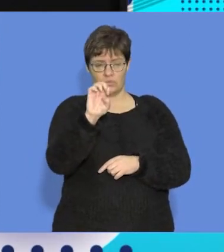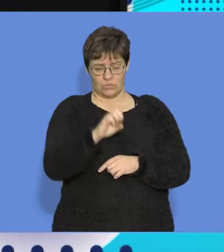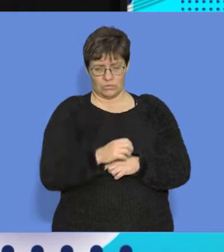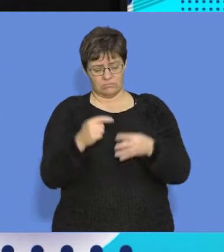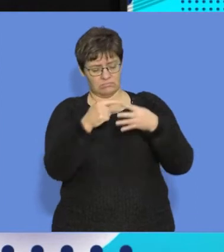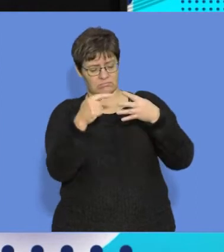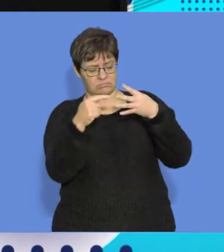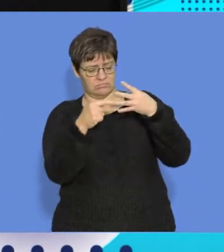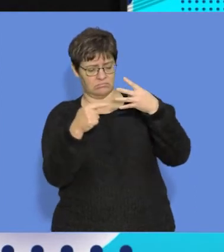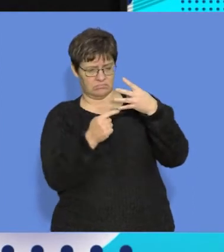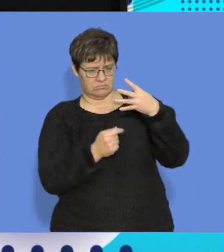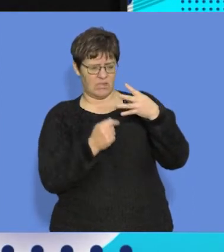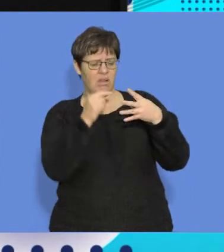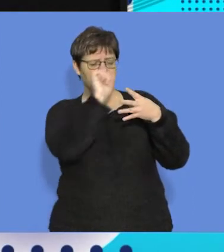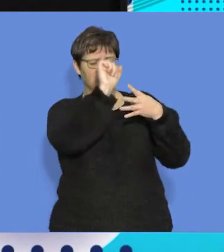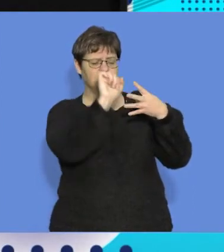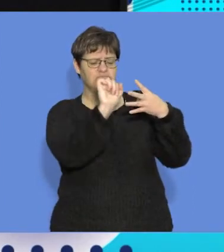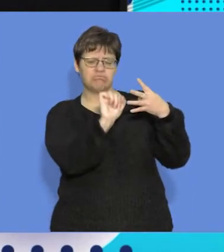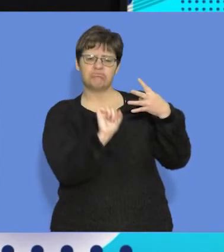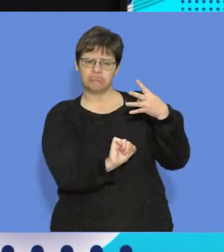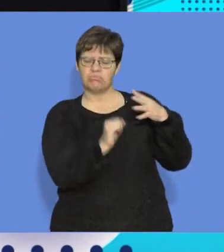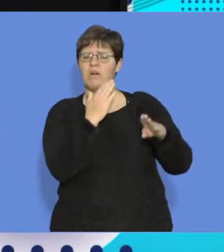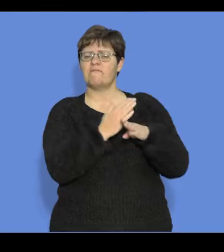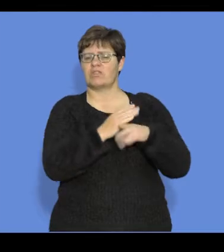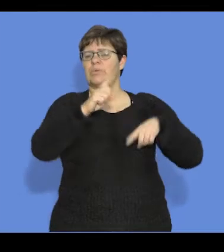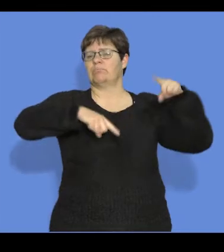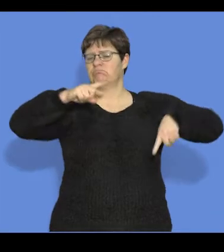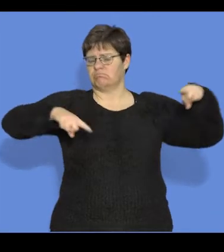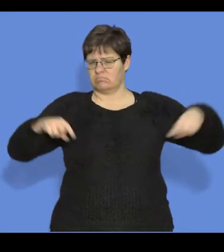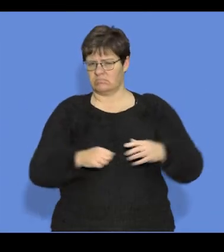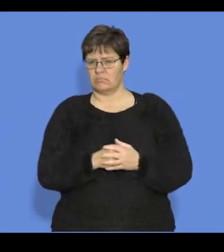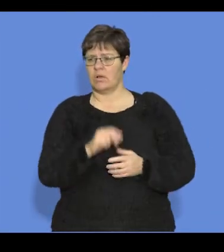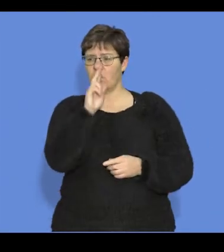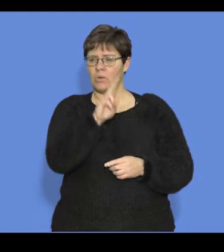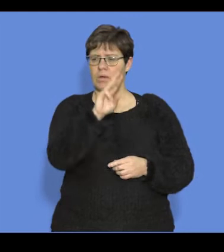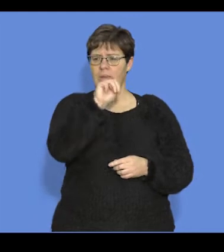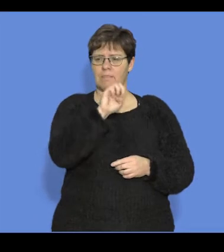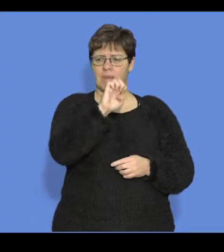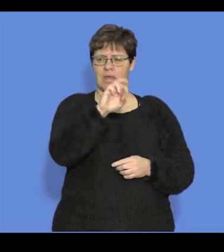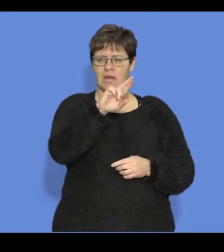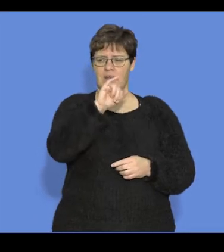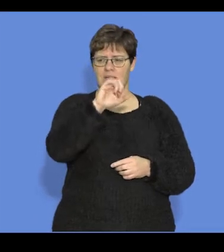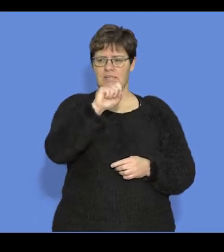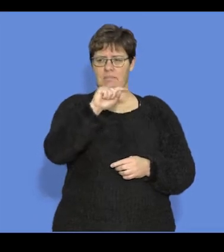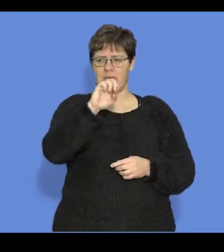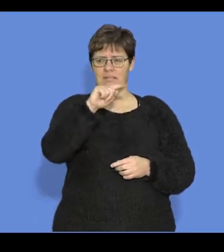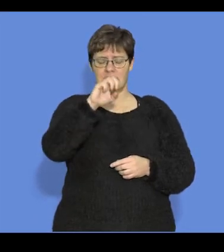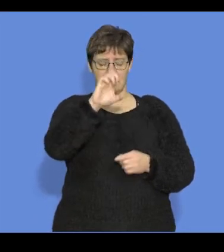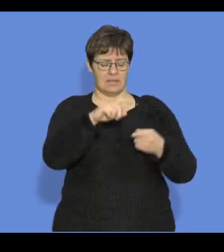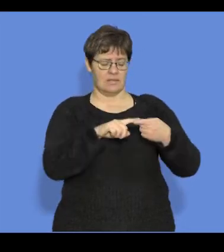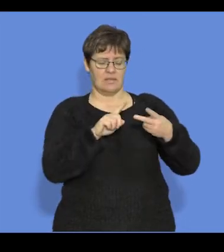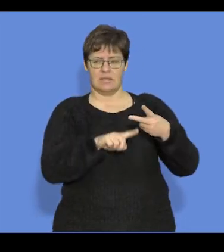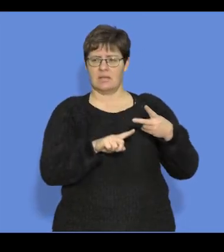all have different functions. And we're going to be looking at meristematic tissue, epidermal